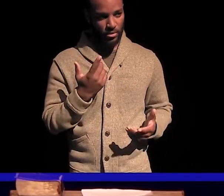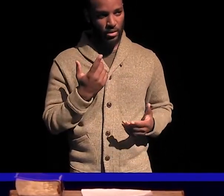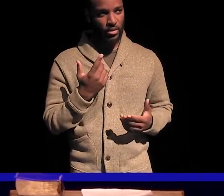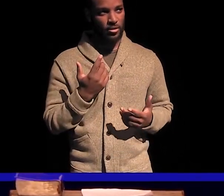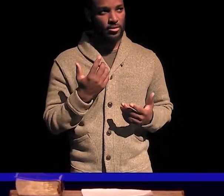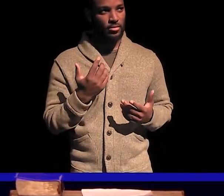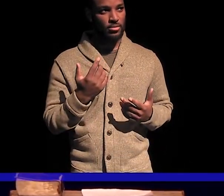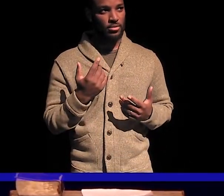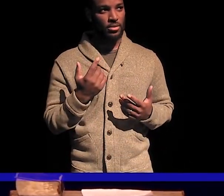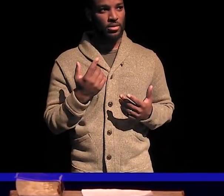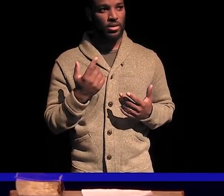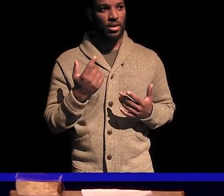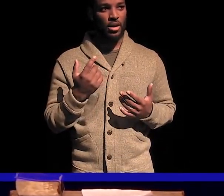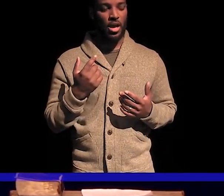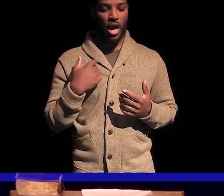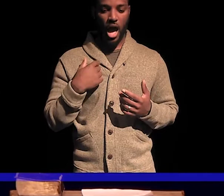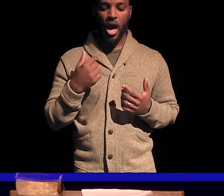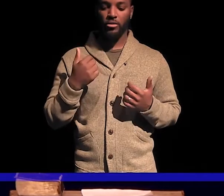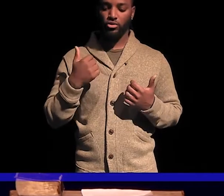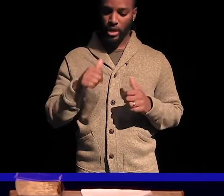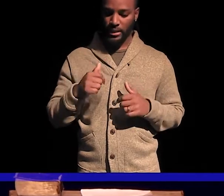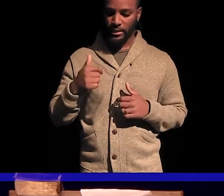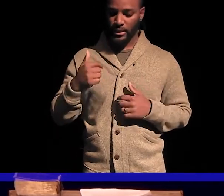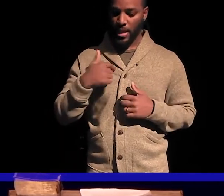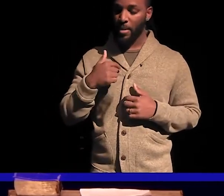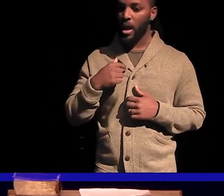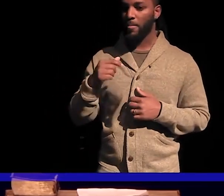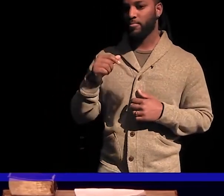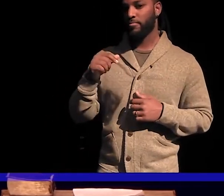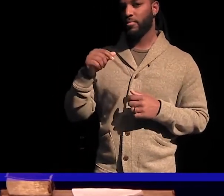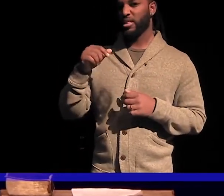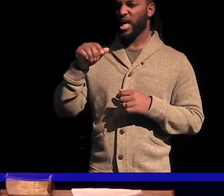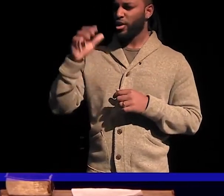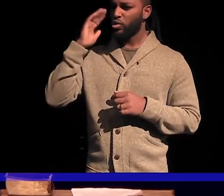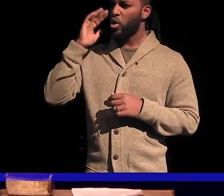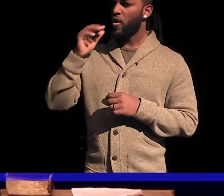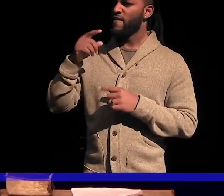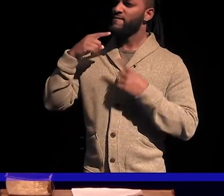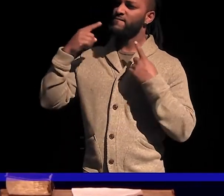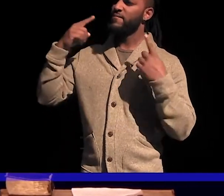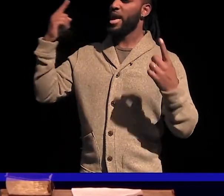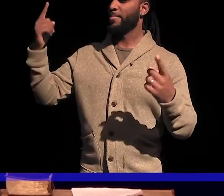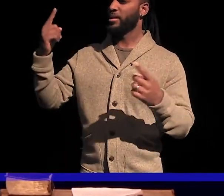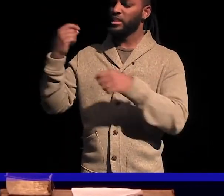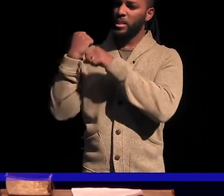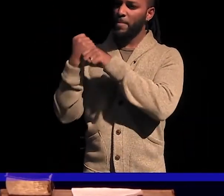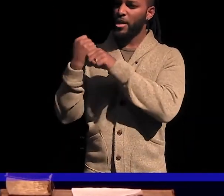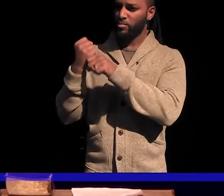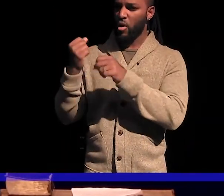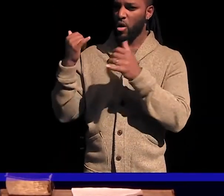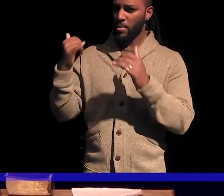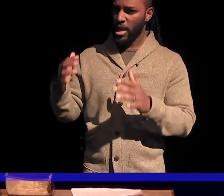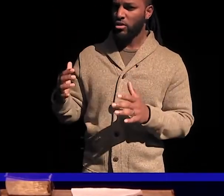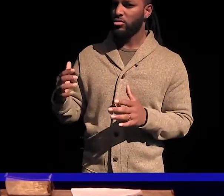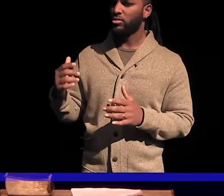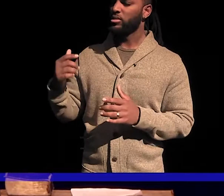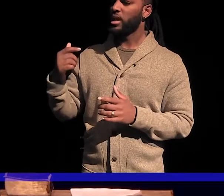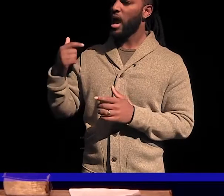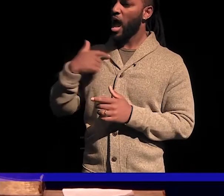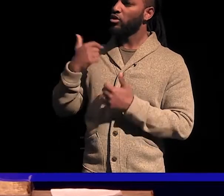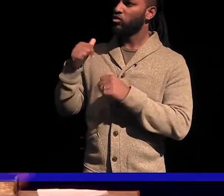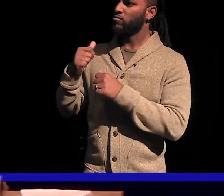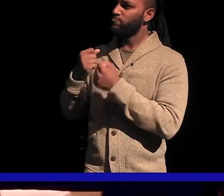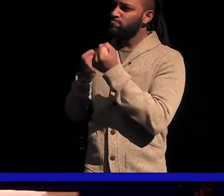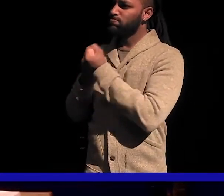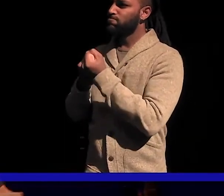made the fact that Roberto Clemente, Carlos Correa, they have a legacy to uphold because of people like me. I